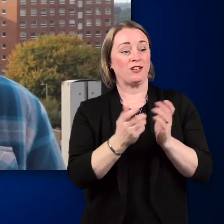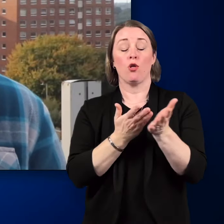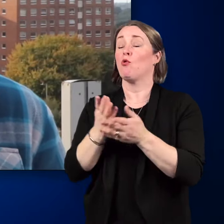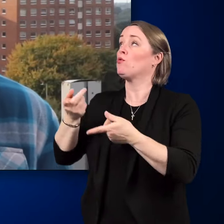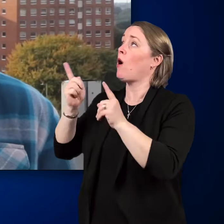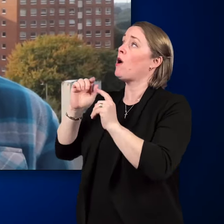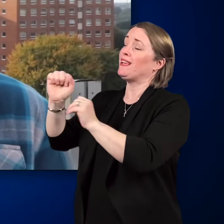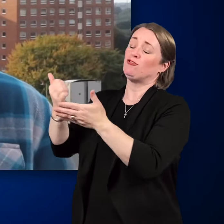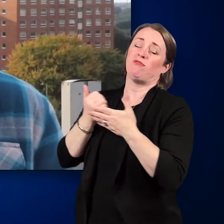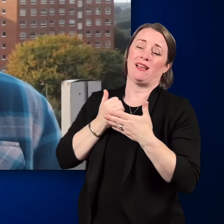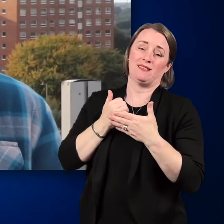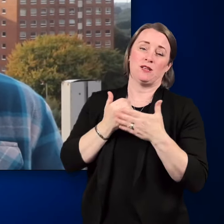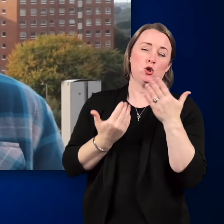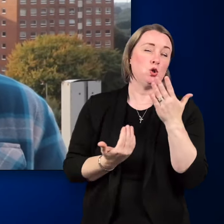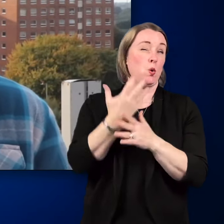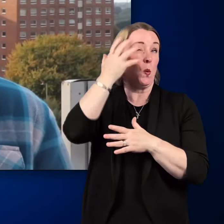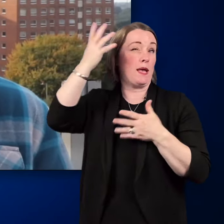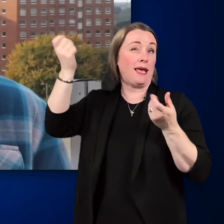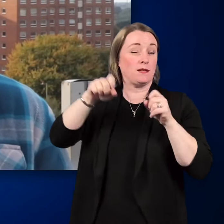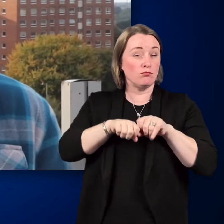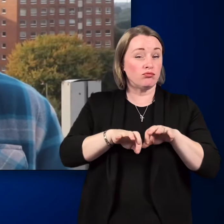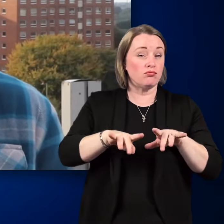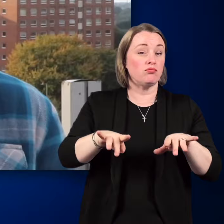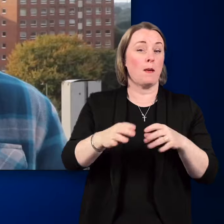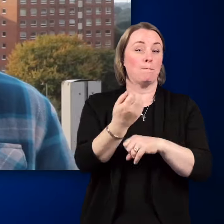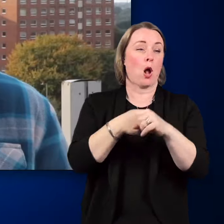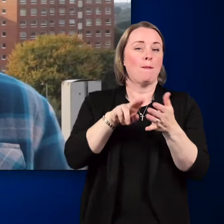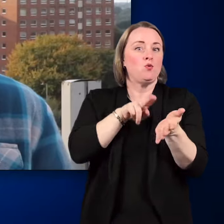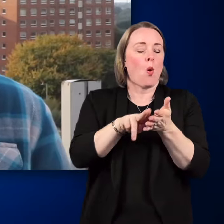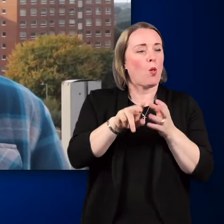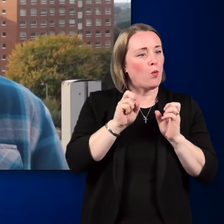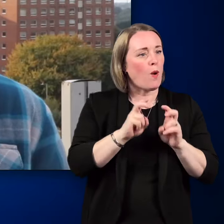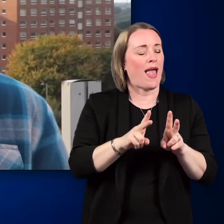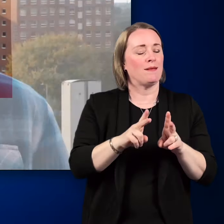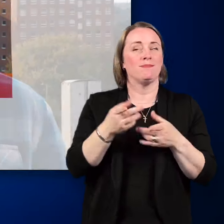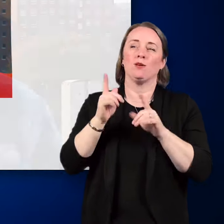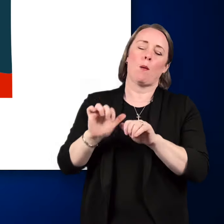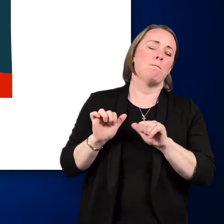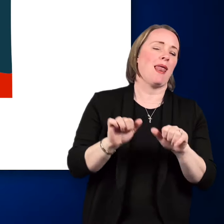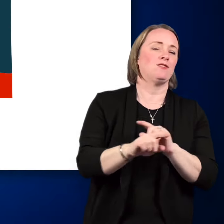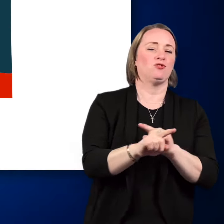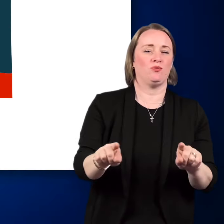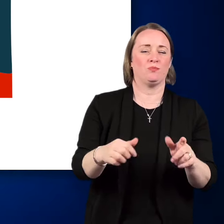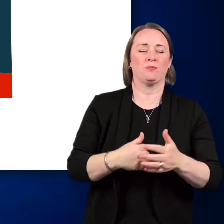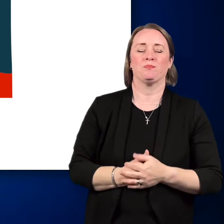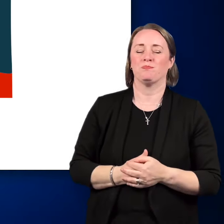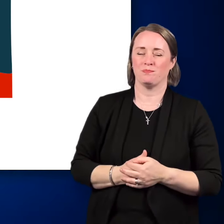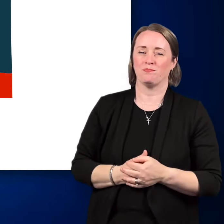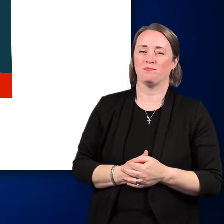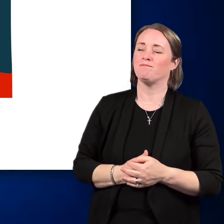grace, a new kingdom normal? God bless you.